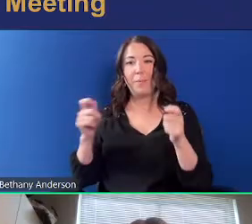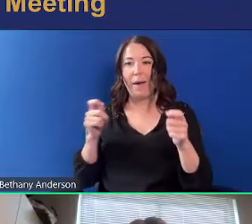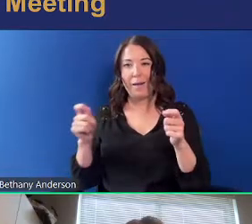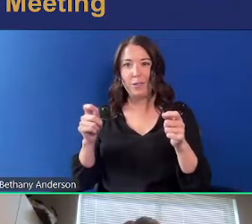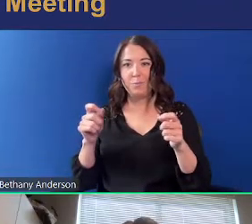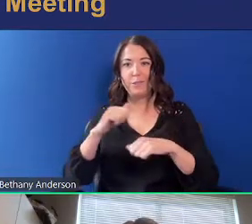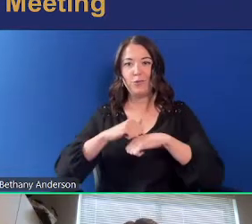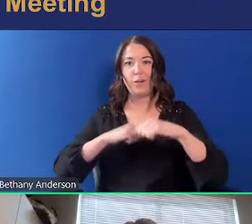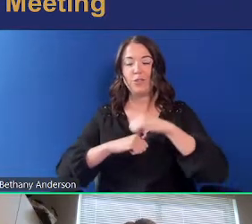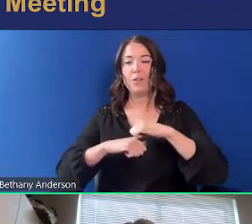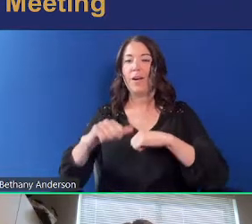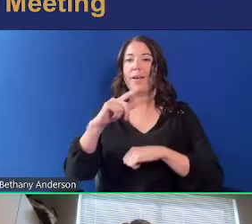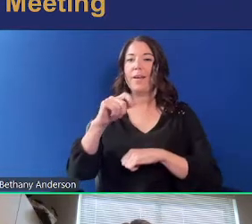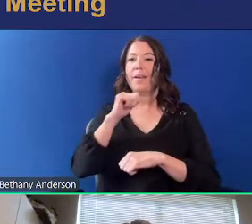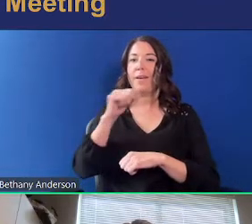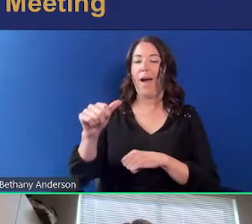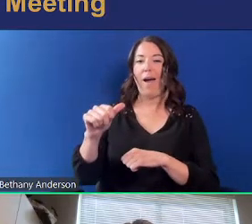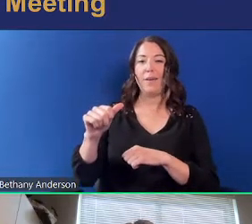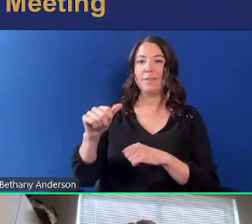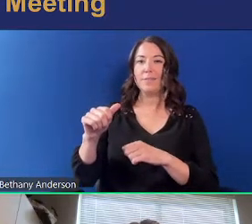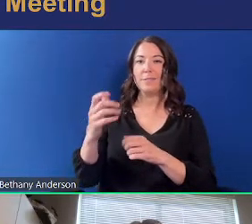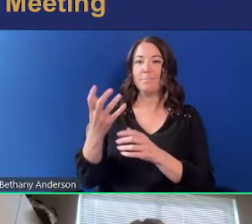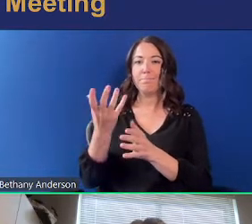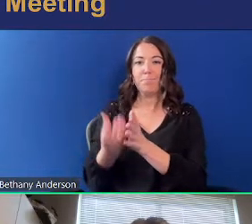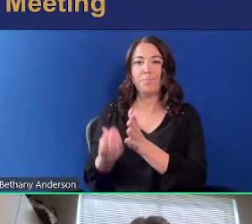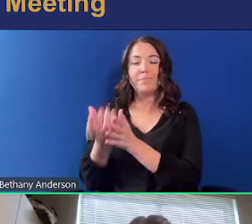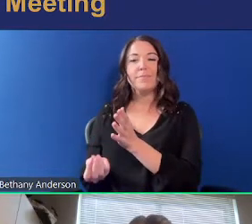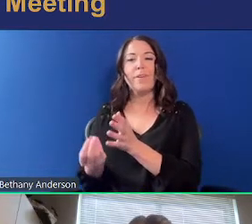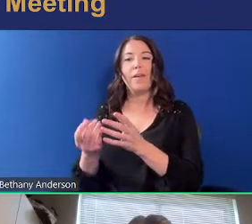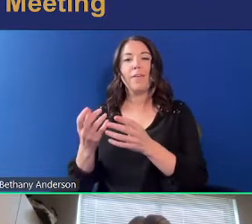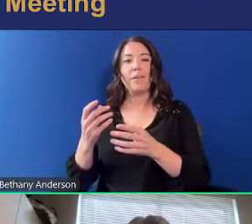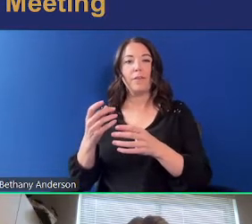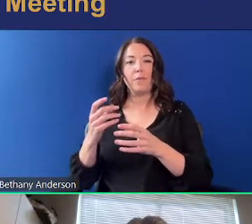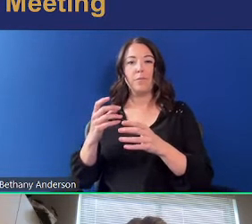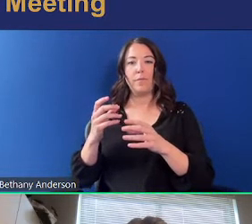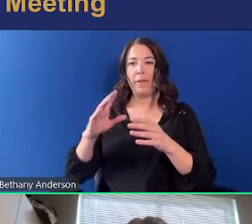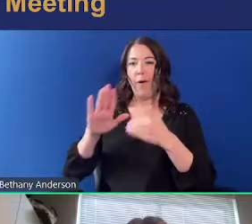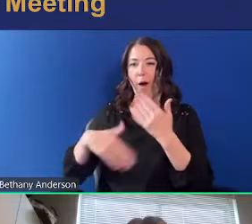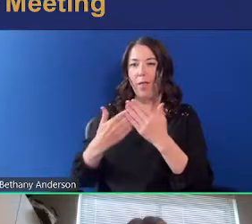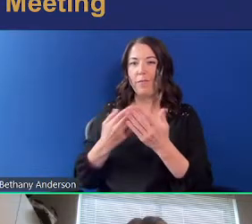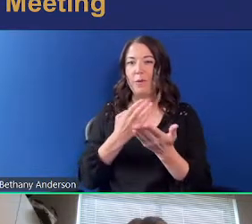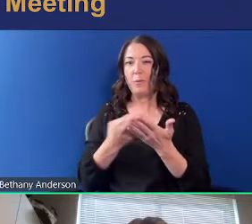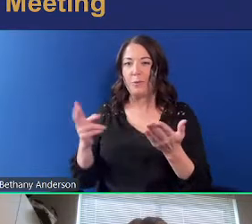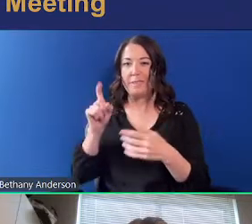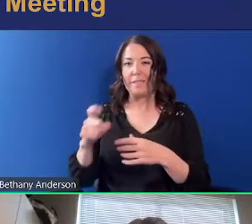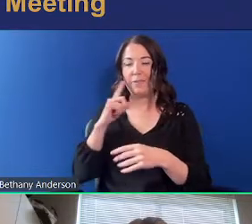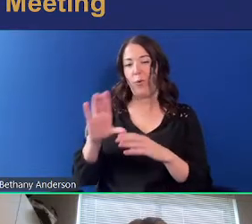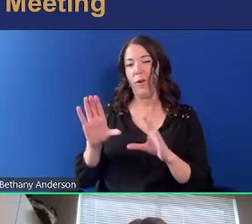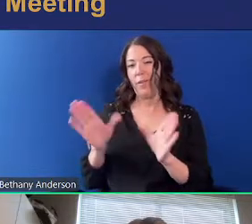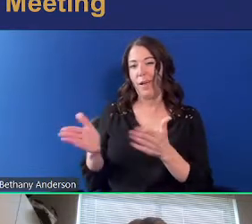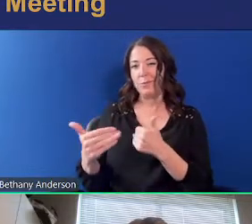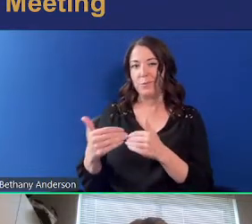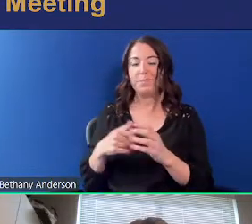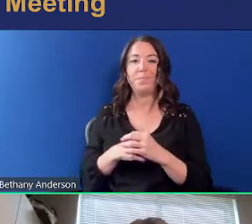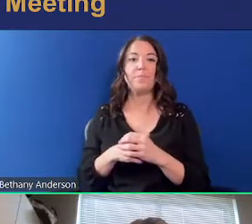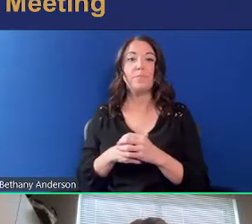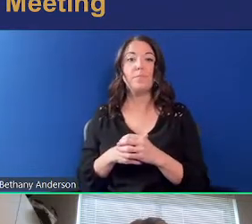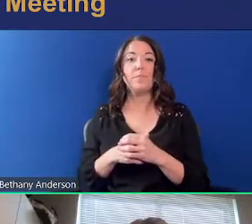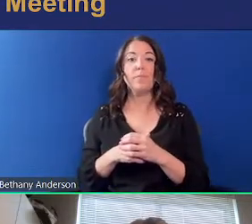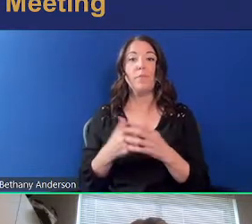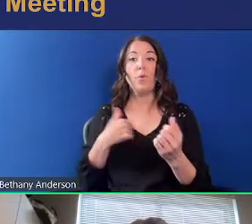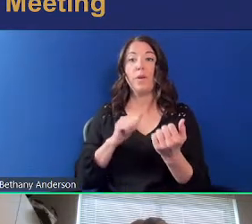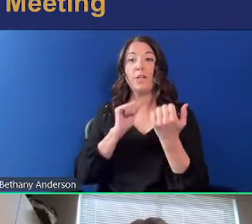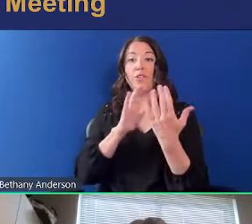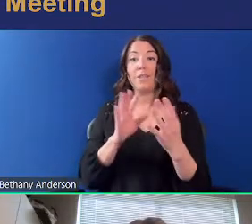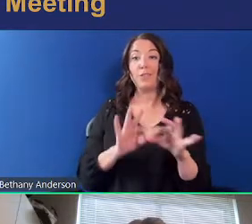resources away from direct K-12 classroom instruction. The request addresses critical operational